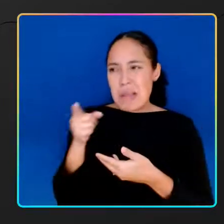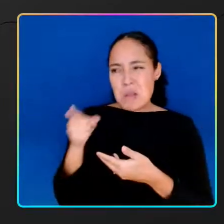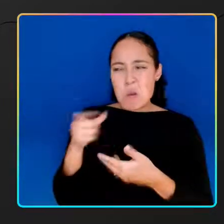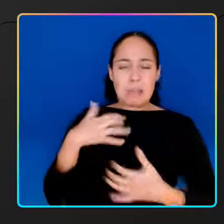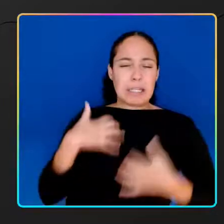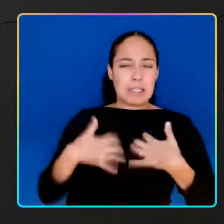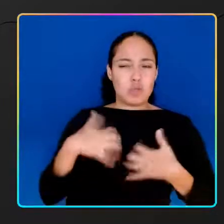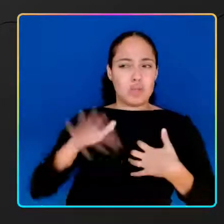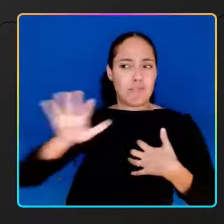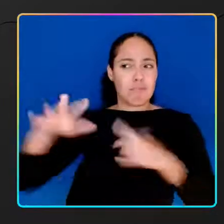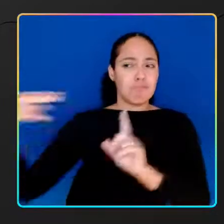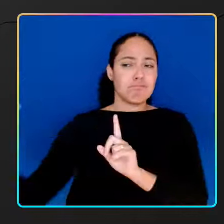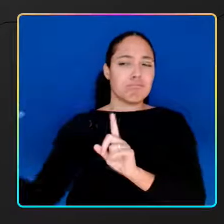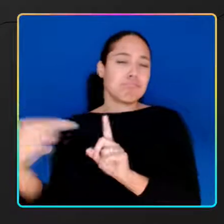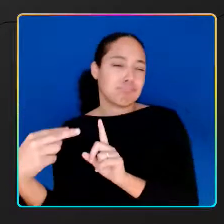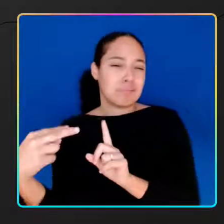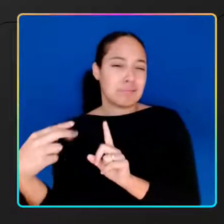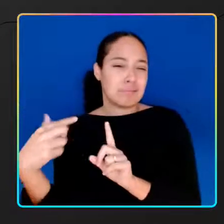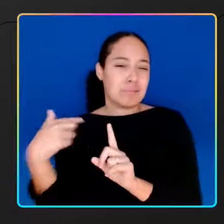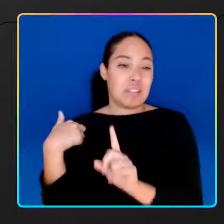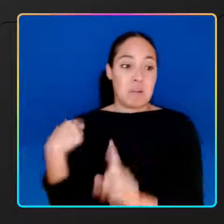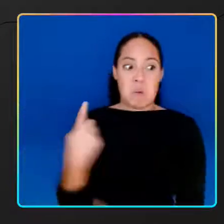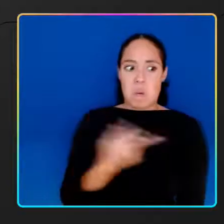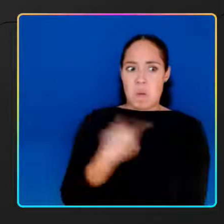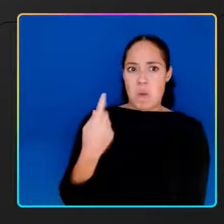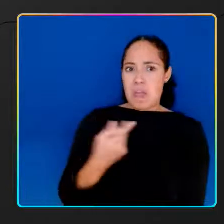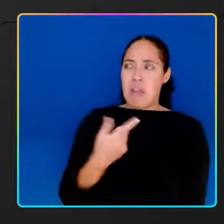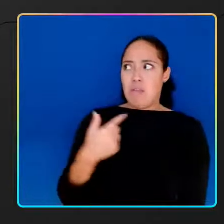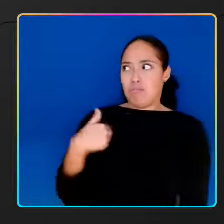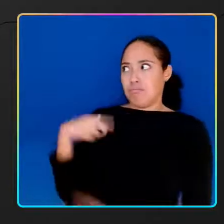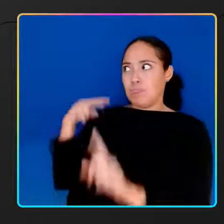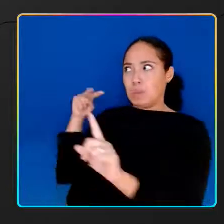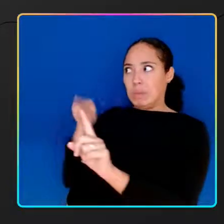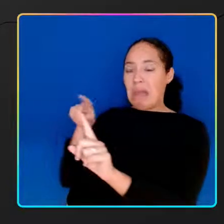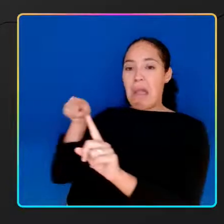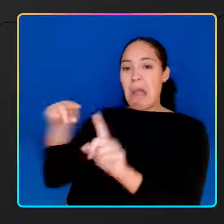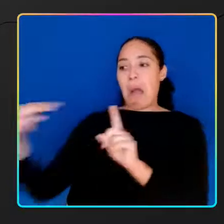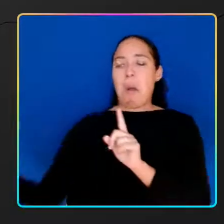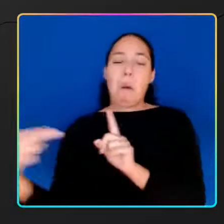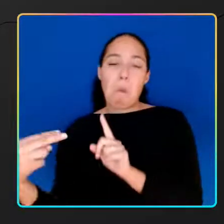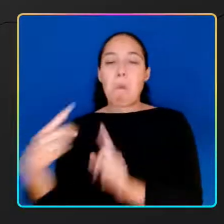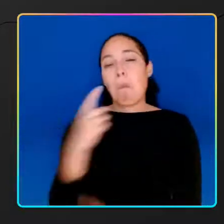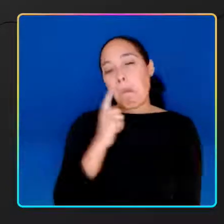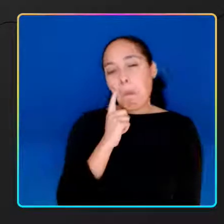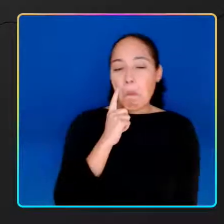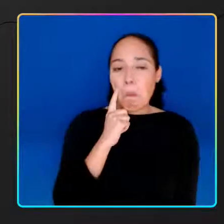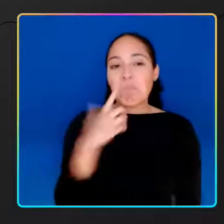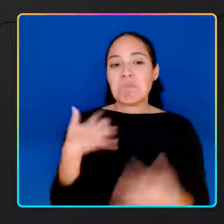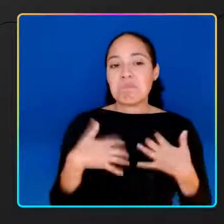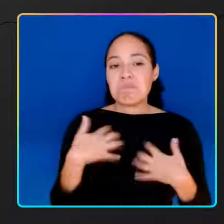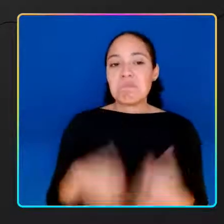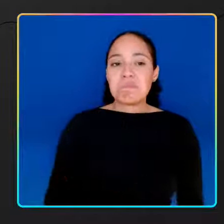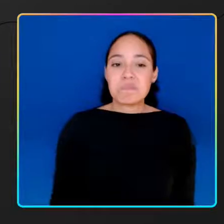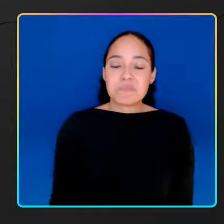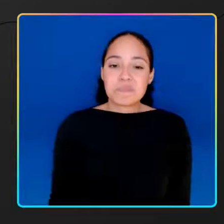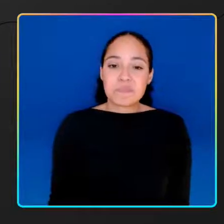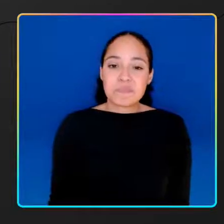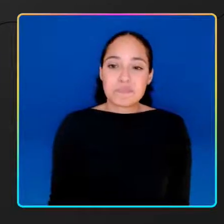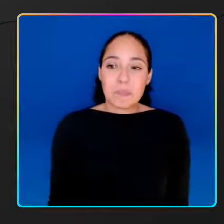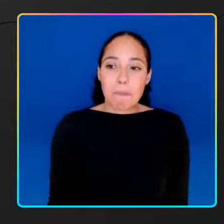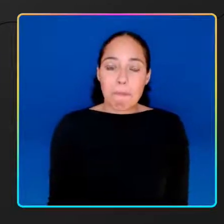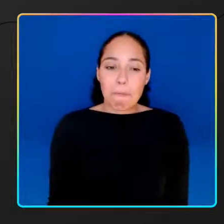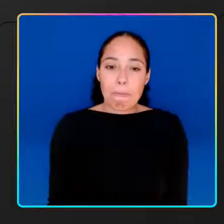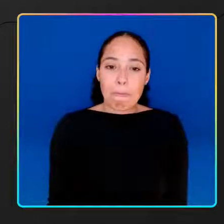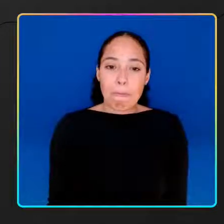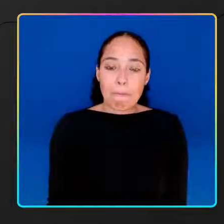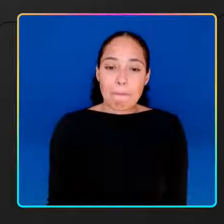kind of grown in even further to machine learning and AI. That'll be an interesting one to check out.